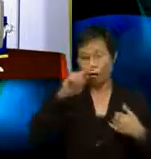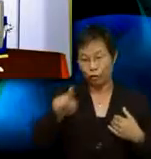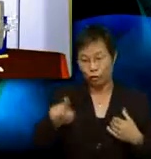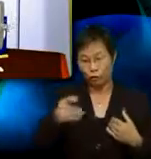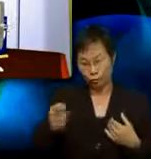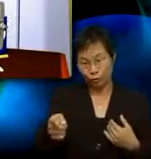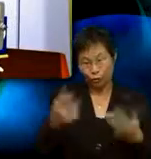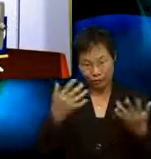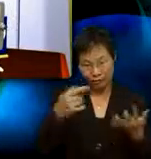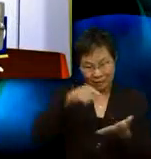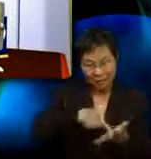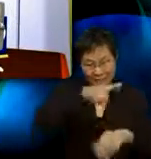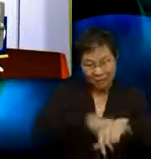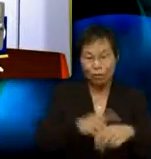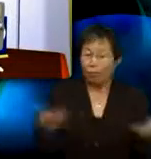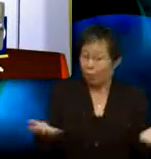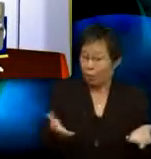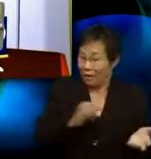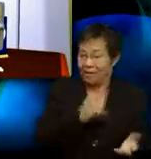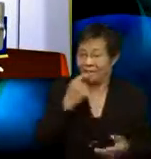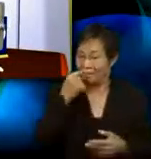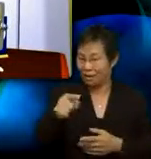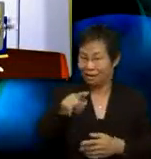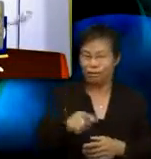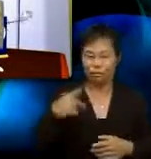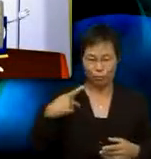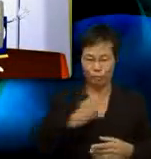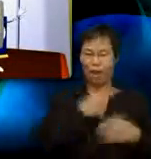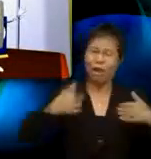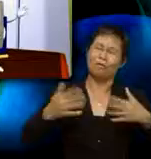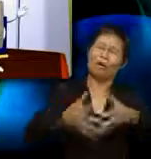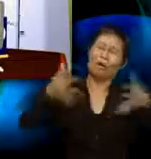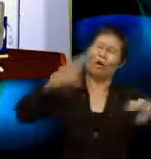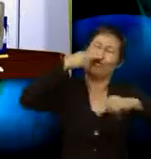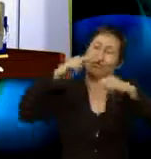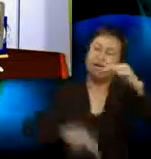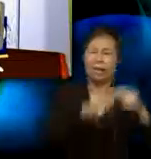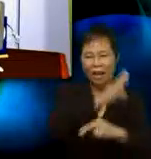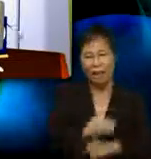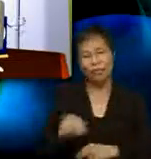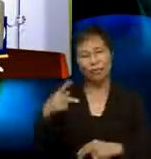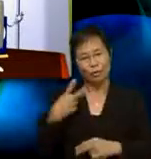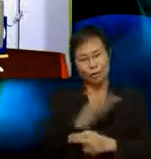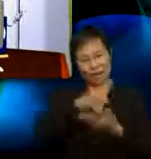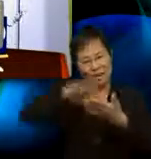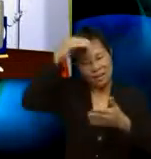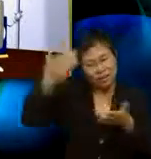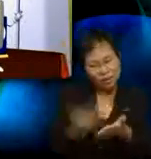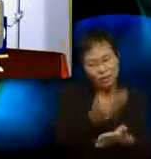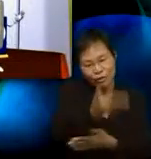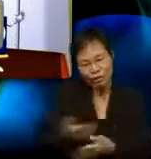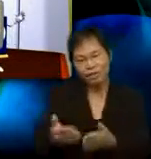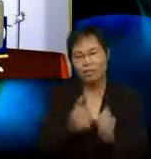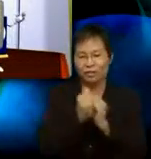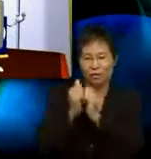time. Well, I can tell you that we'll have lots of fun and we'll learn some new things